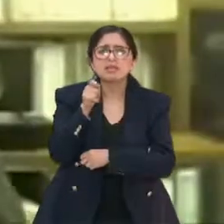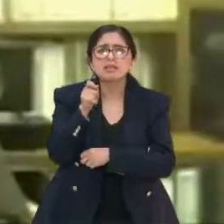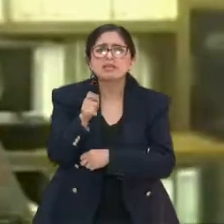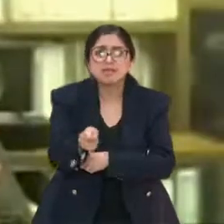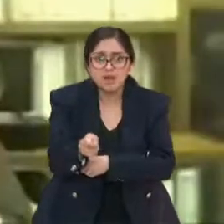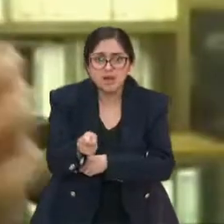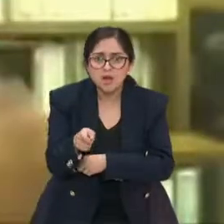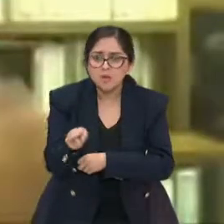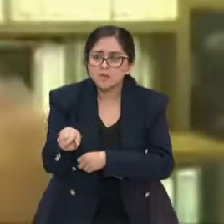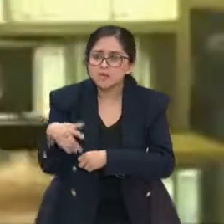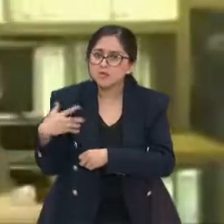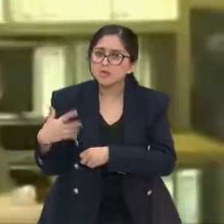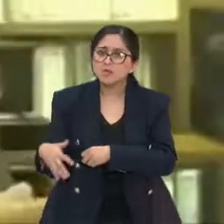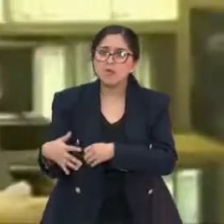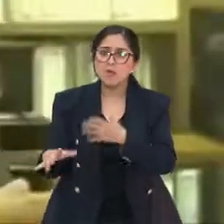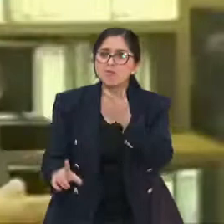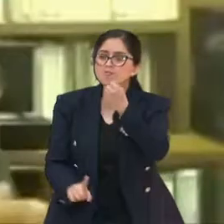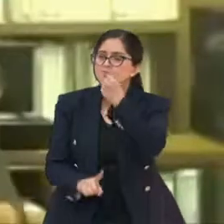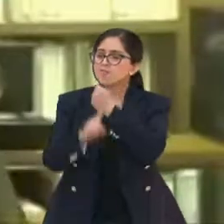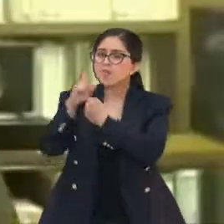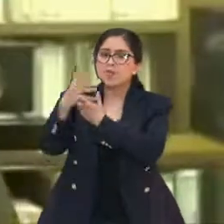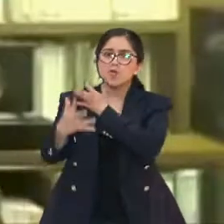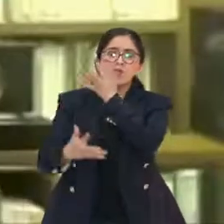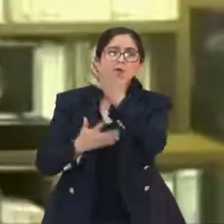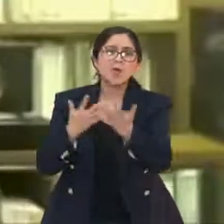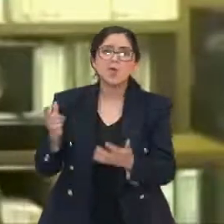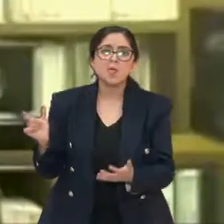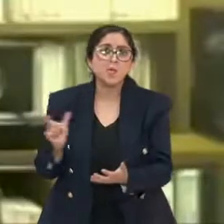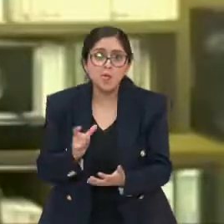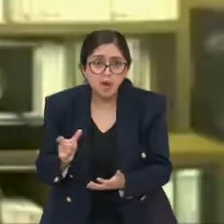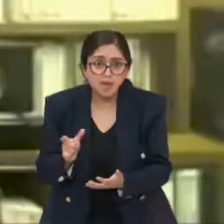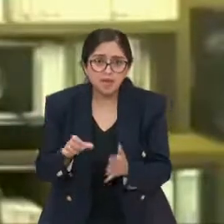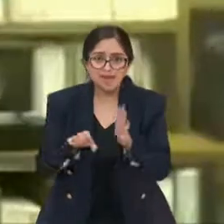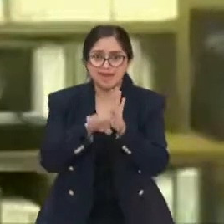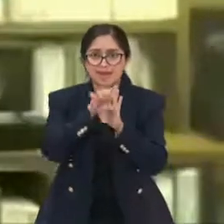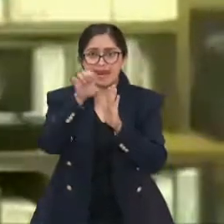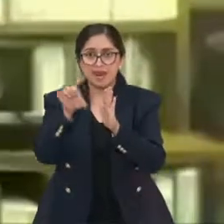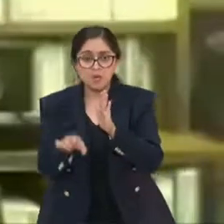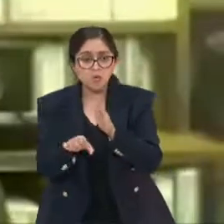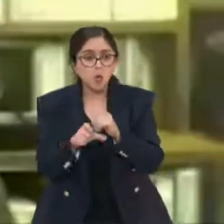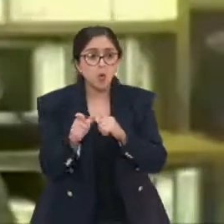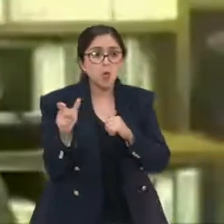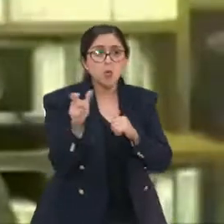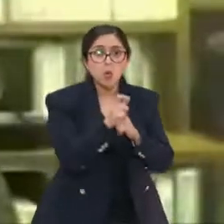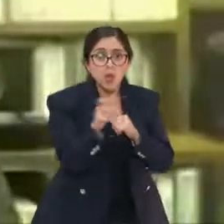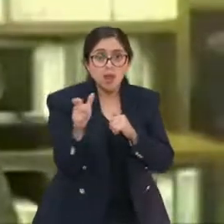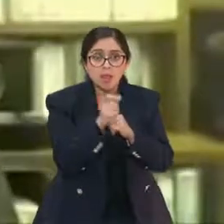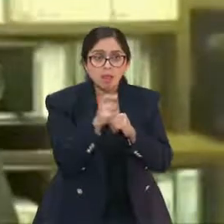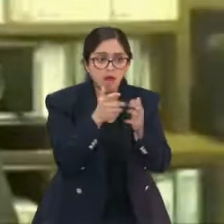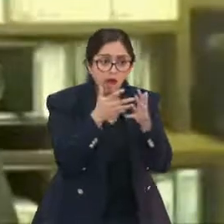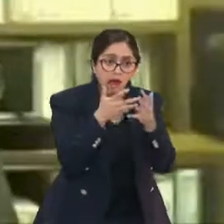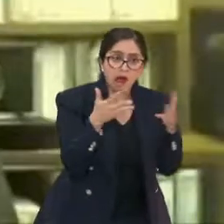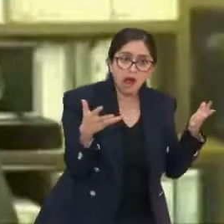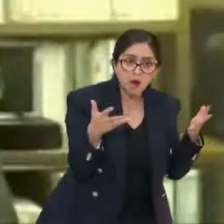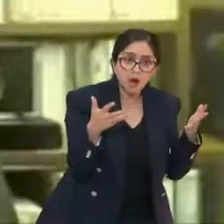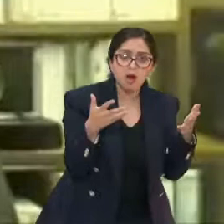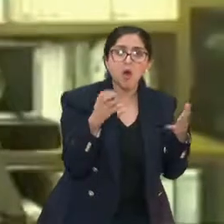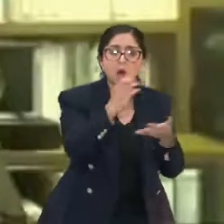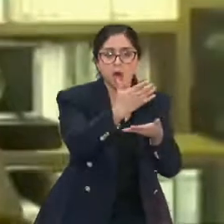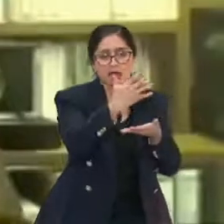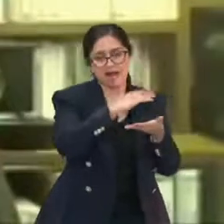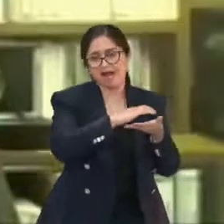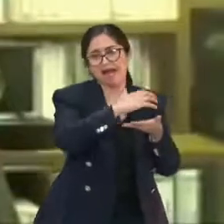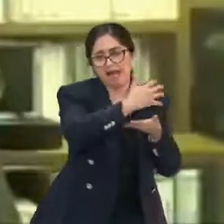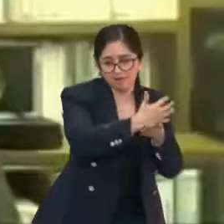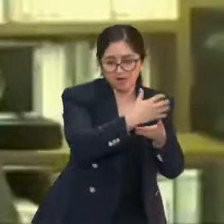an election is like open a Pandora box. We do not know when to open